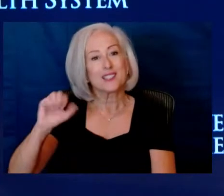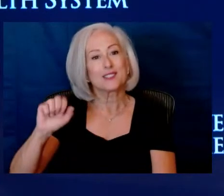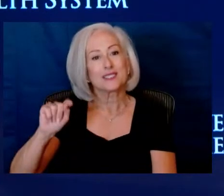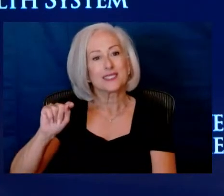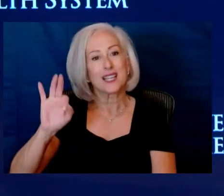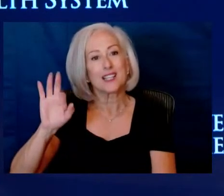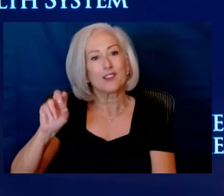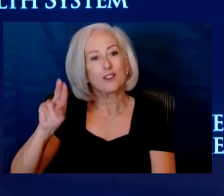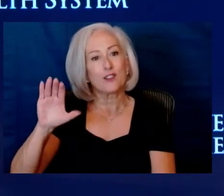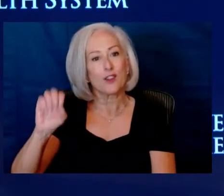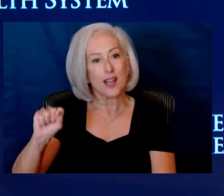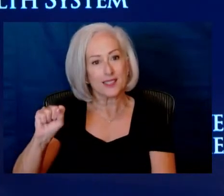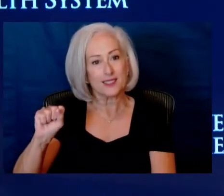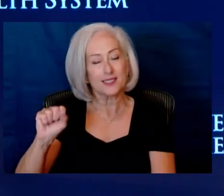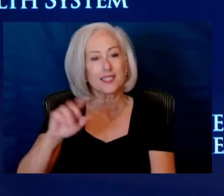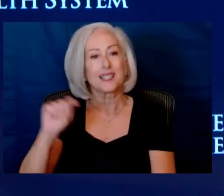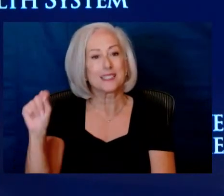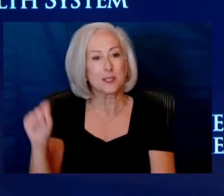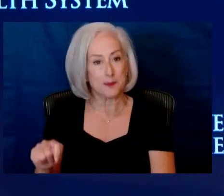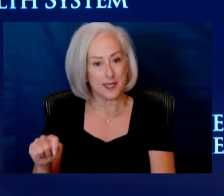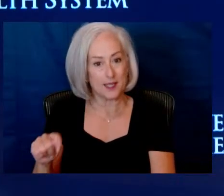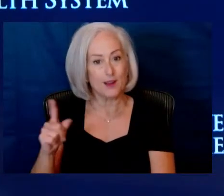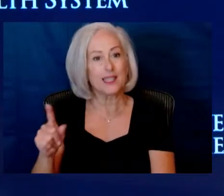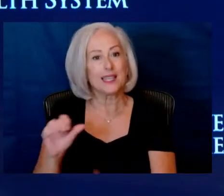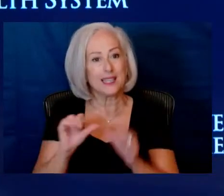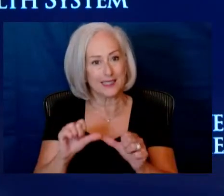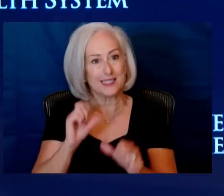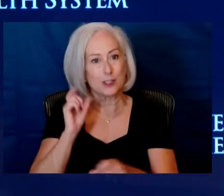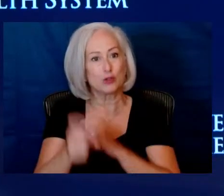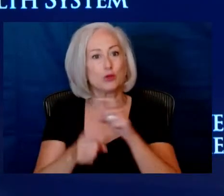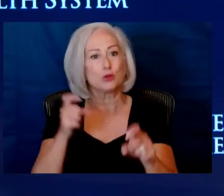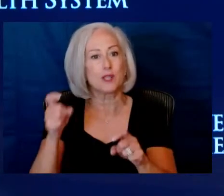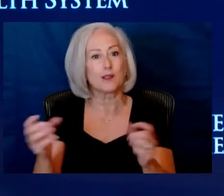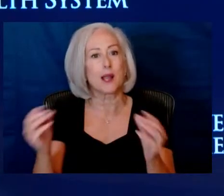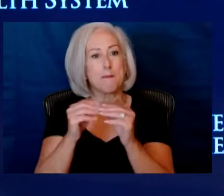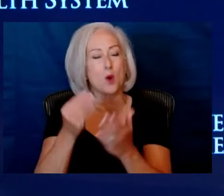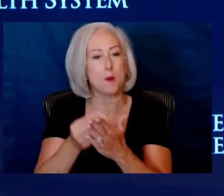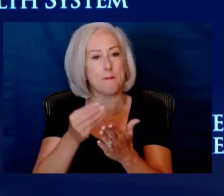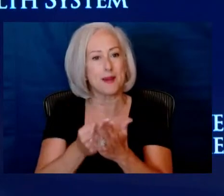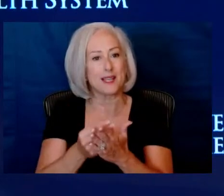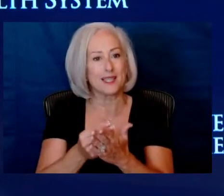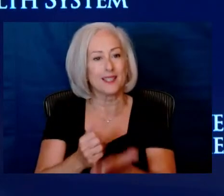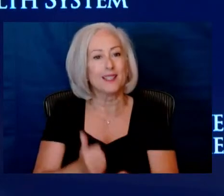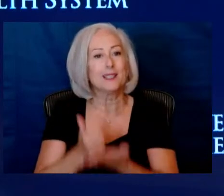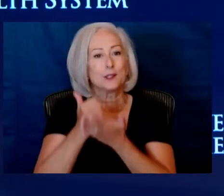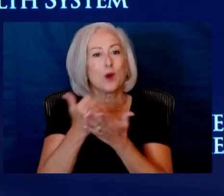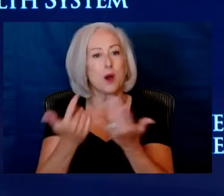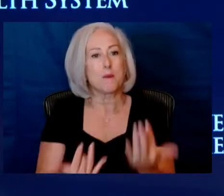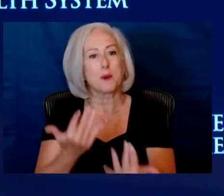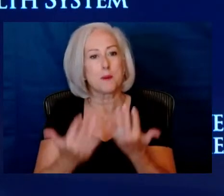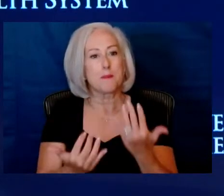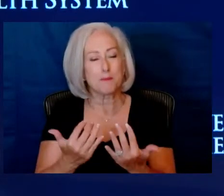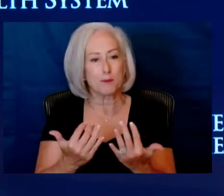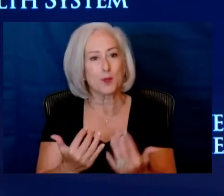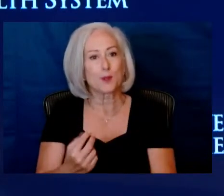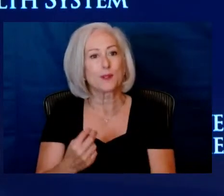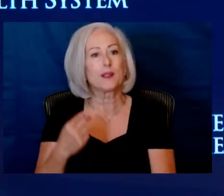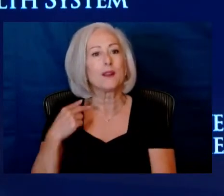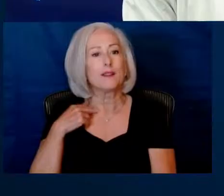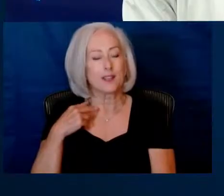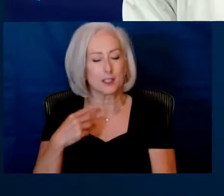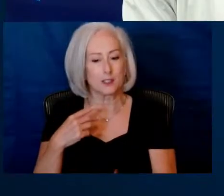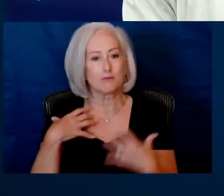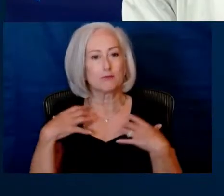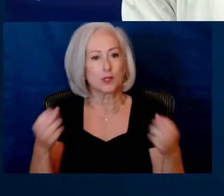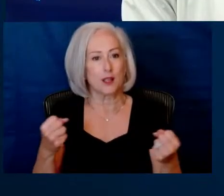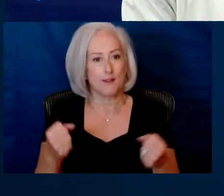Topeka. He says he plans to continue to donate more money so we can help more burn victims recover. Jessica, tell us about